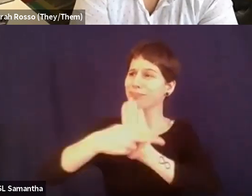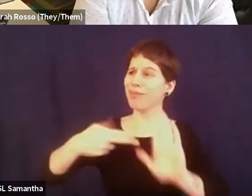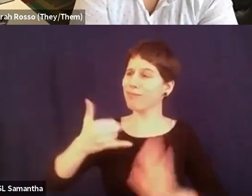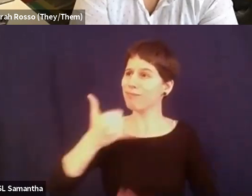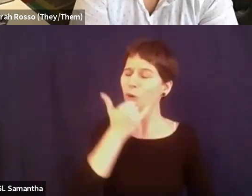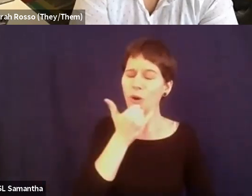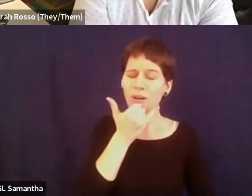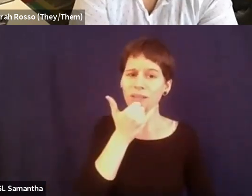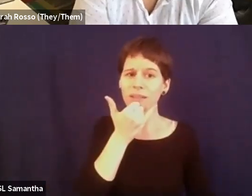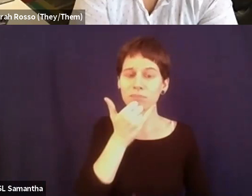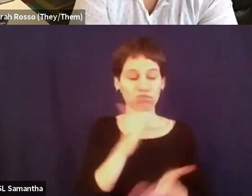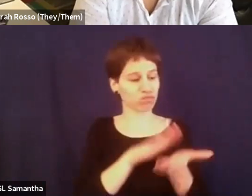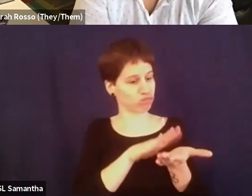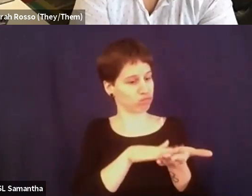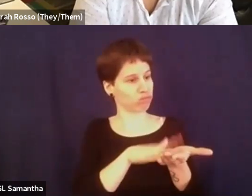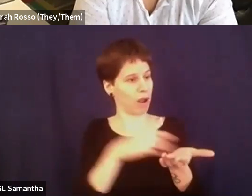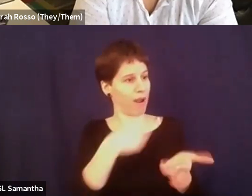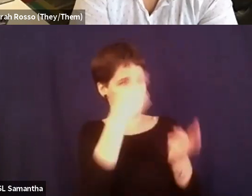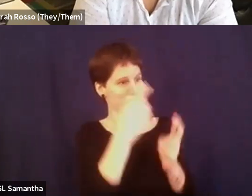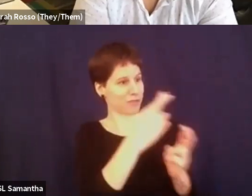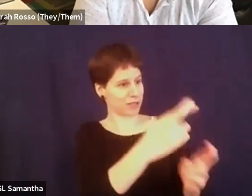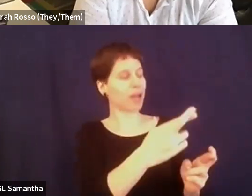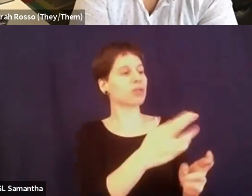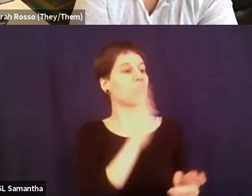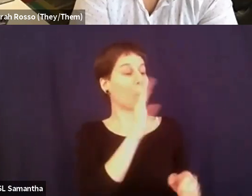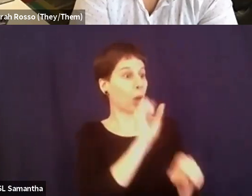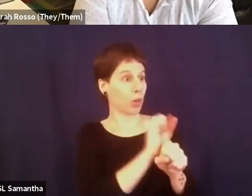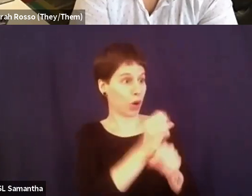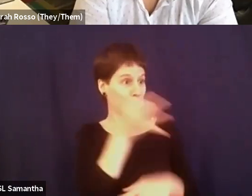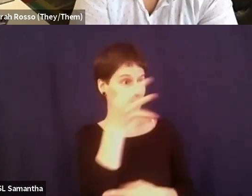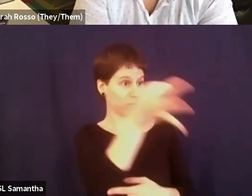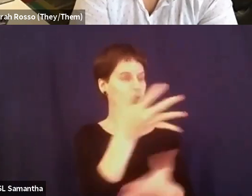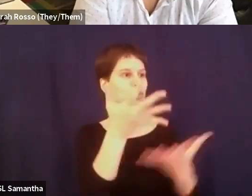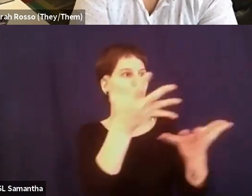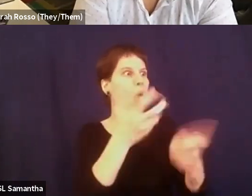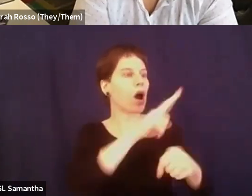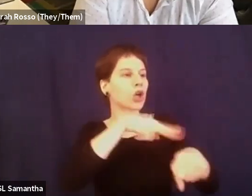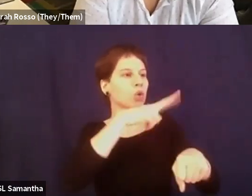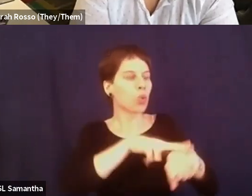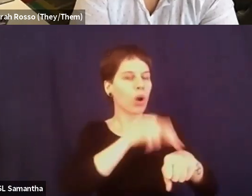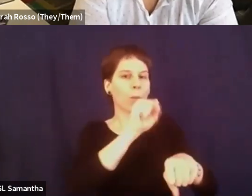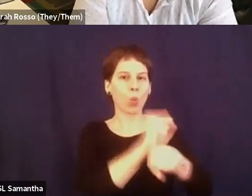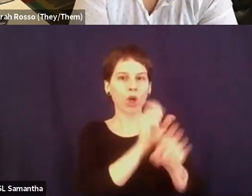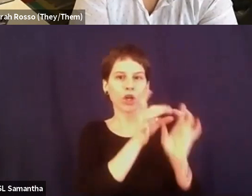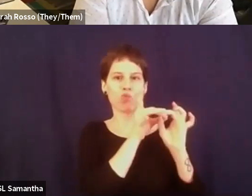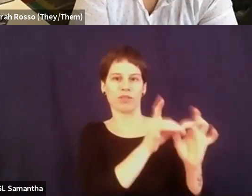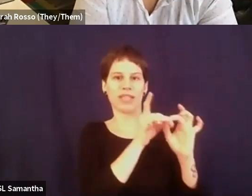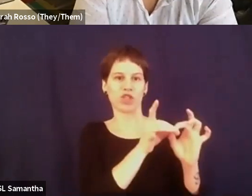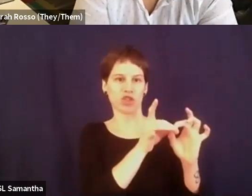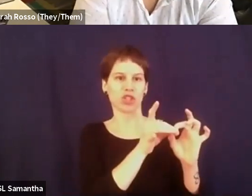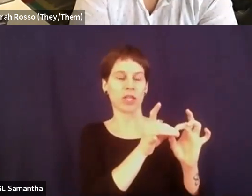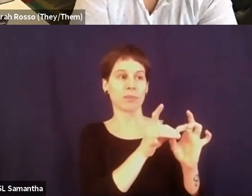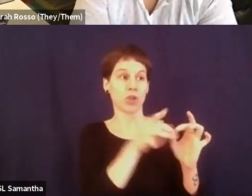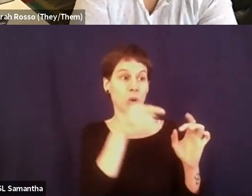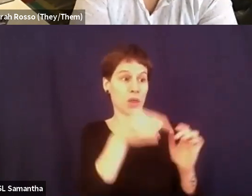They're saying, I respect you, I know that I'm gonna work with you in the future, and I'd like us to have a normal working relationship. So this is the way that you're going